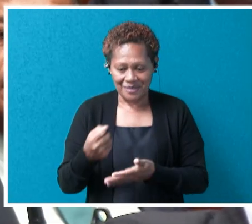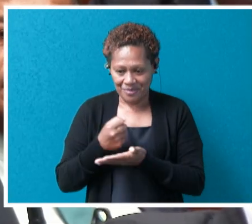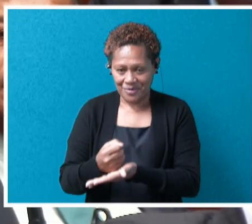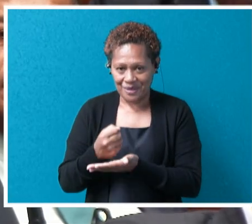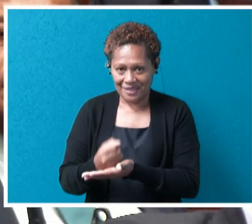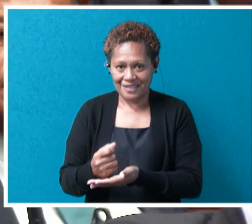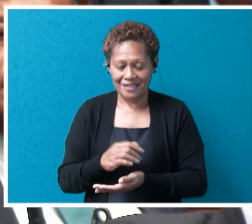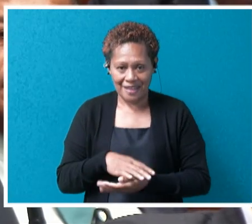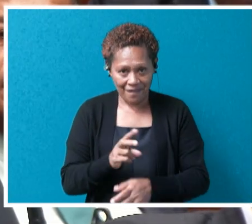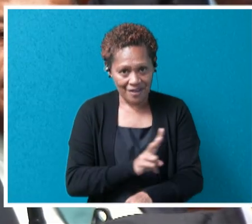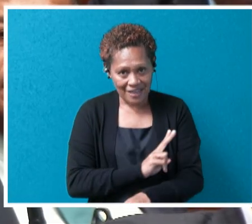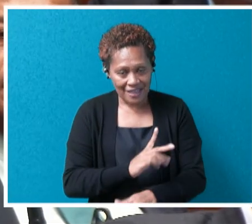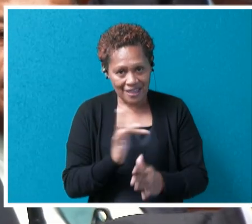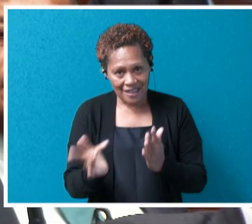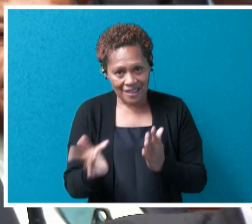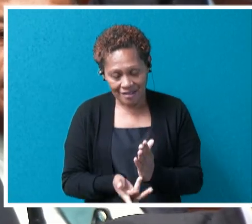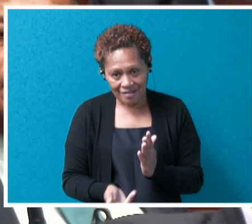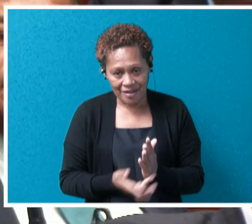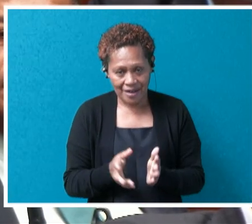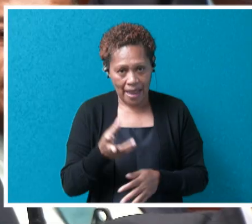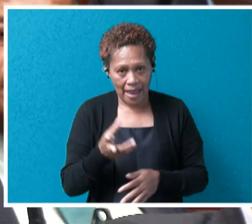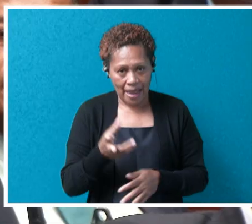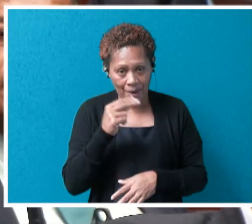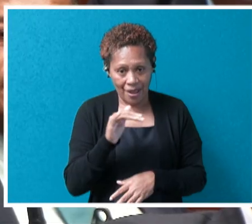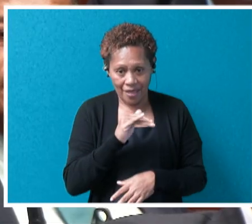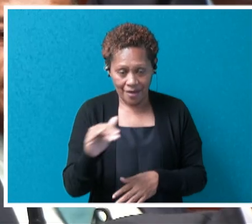vocational skills that enable them to